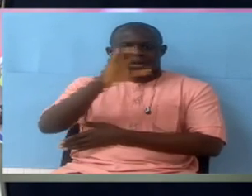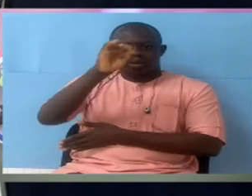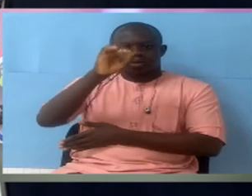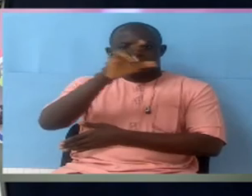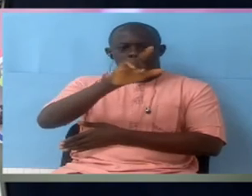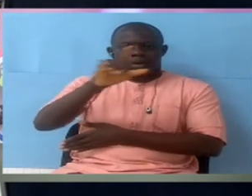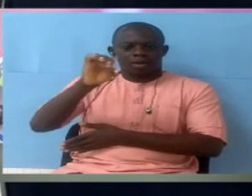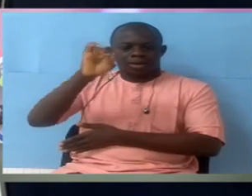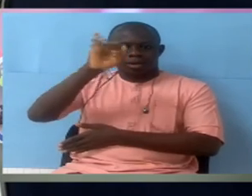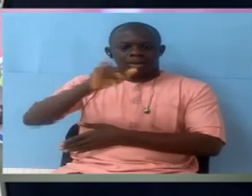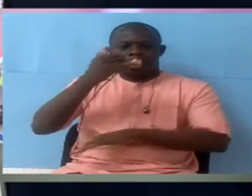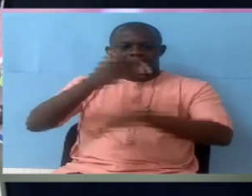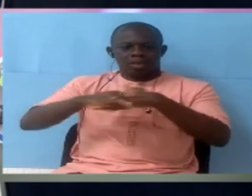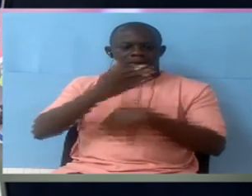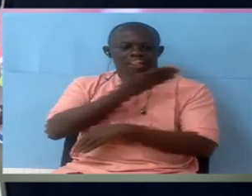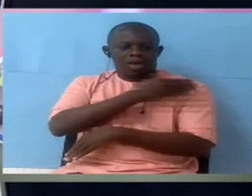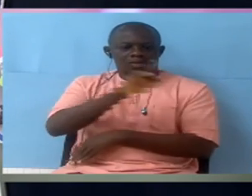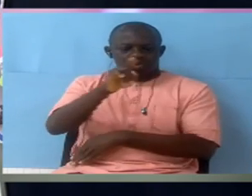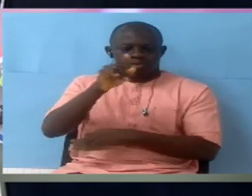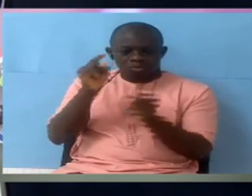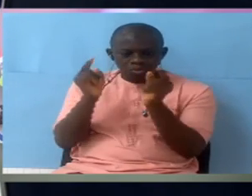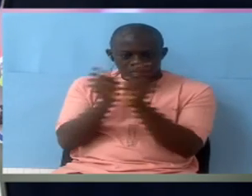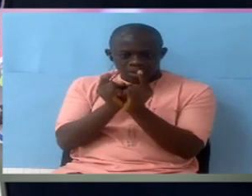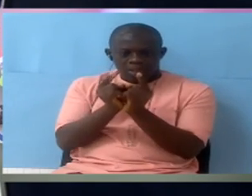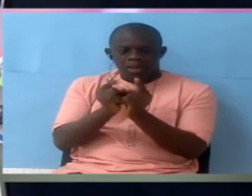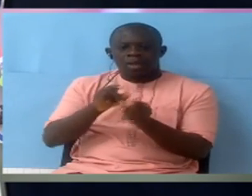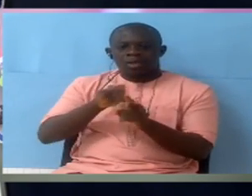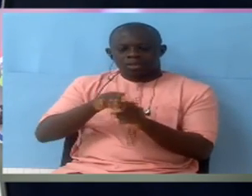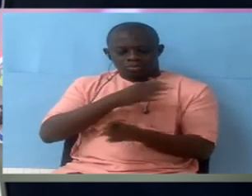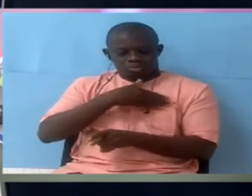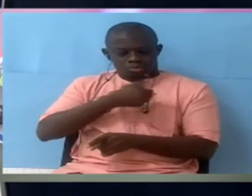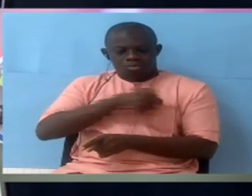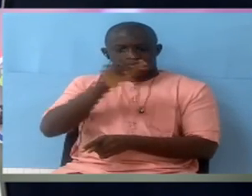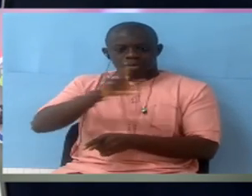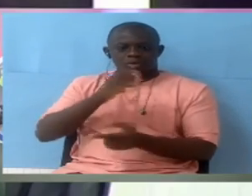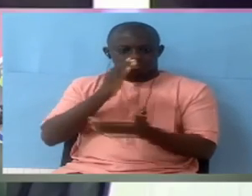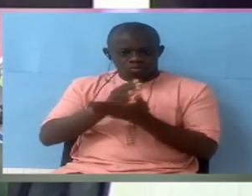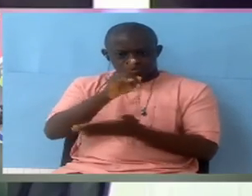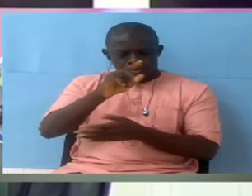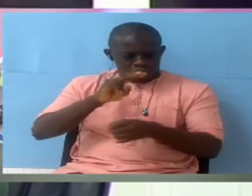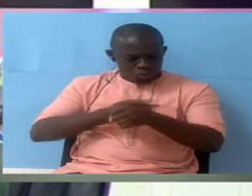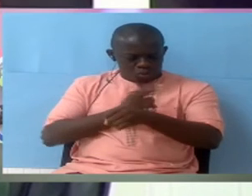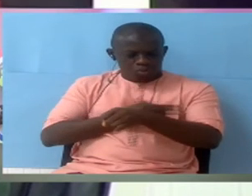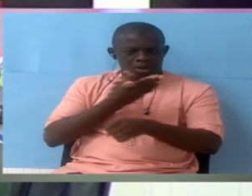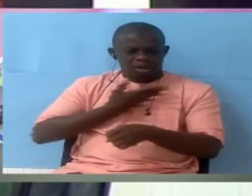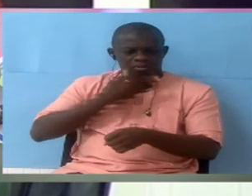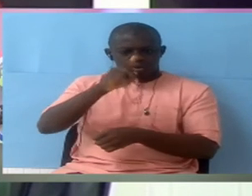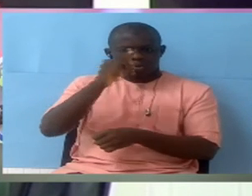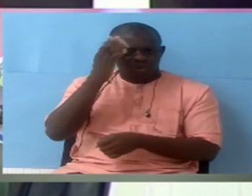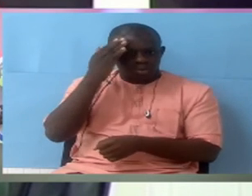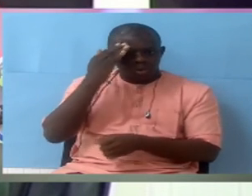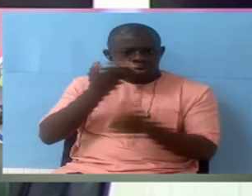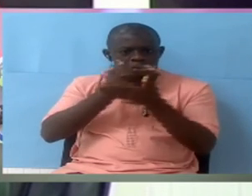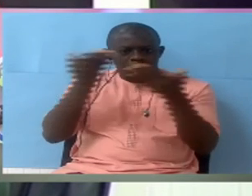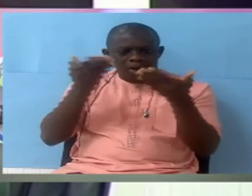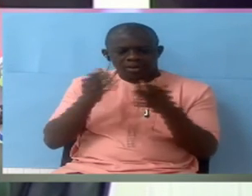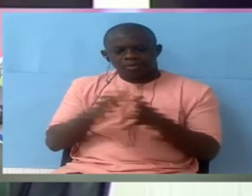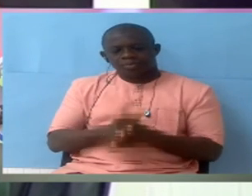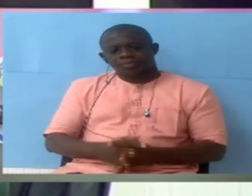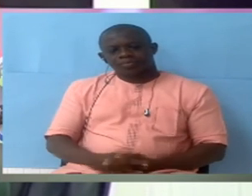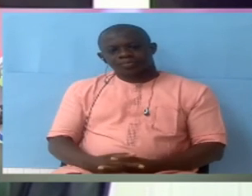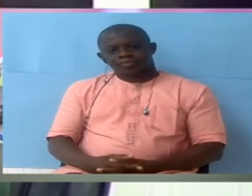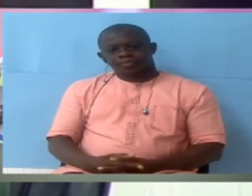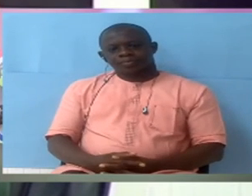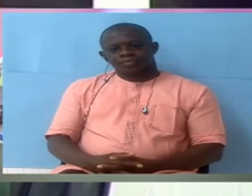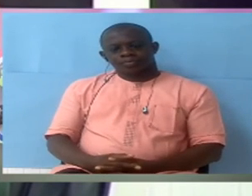a medic on that day even though you were injured? Lutax Omar Koli nangout pour fajj kat bi ñew ci yow pour fajj la